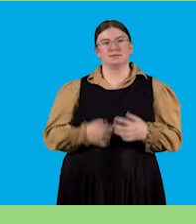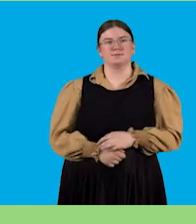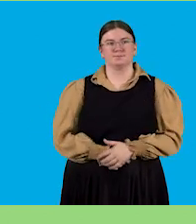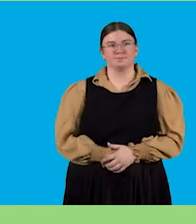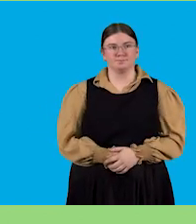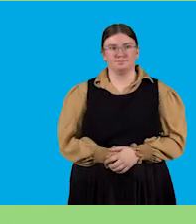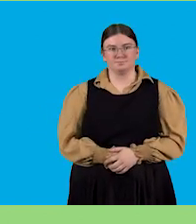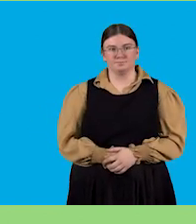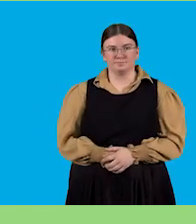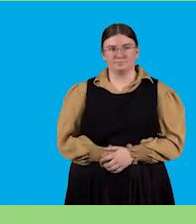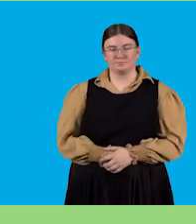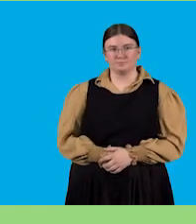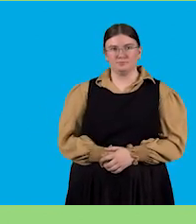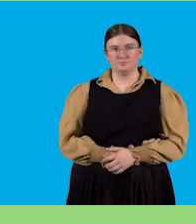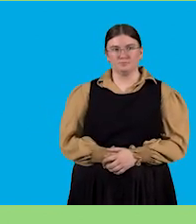the lungs